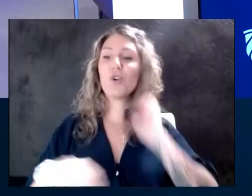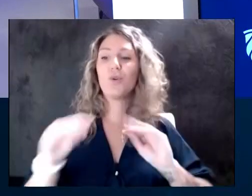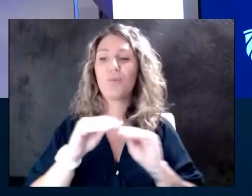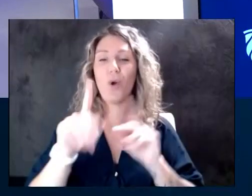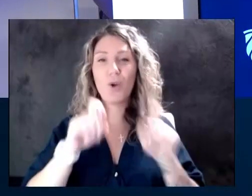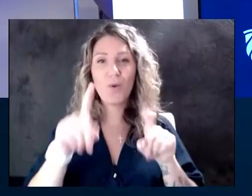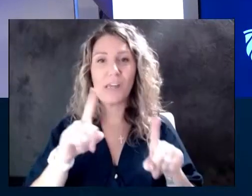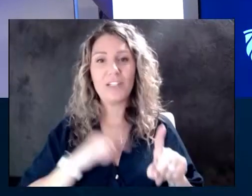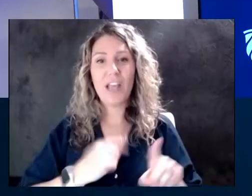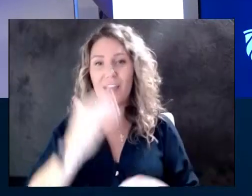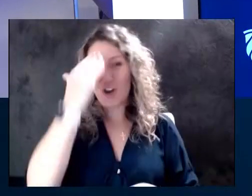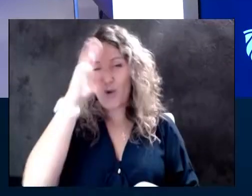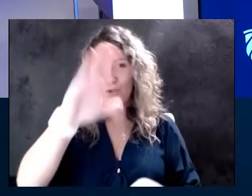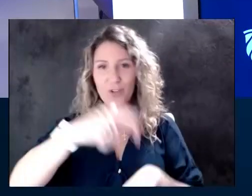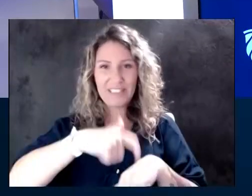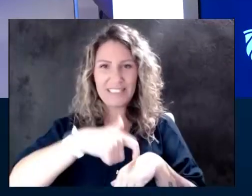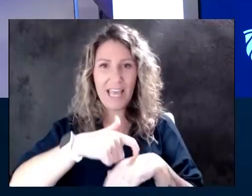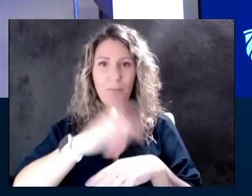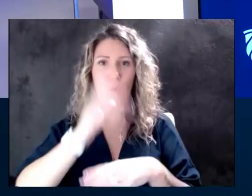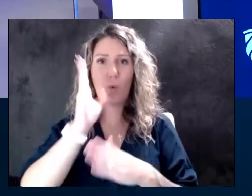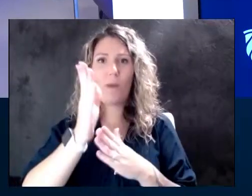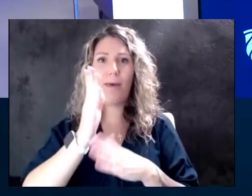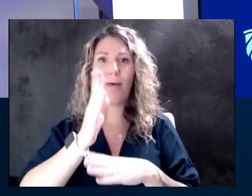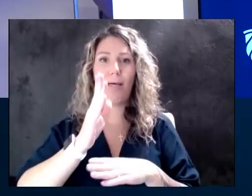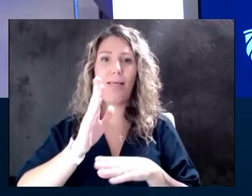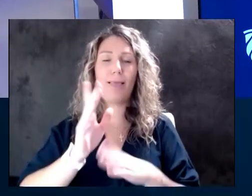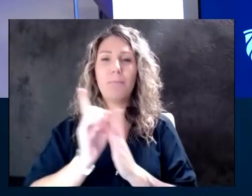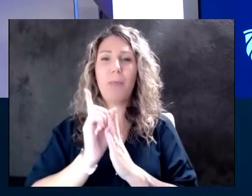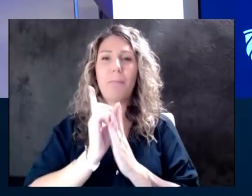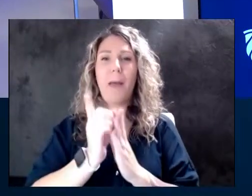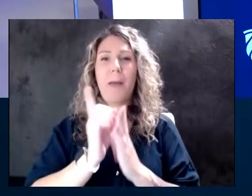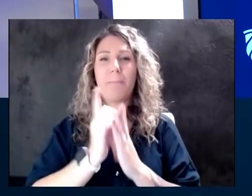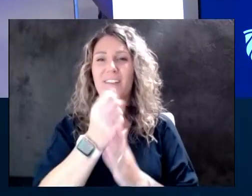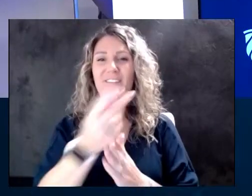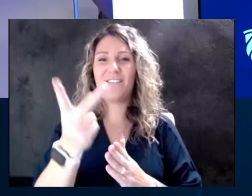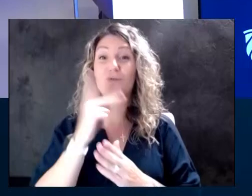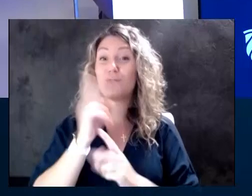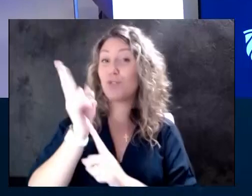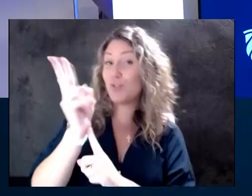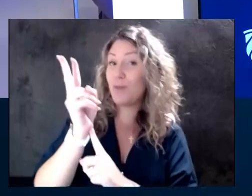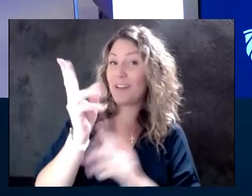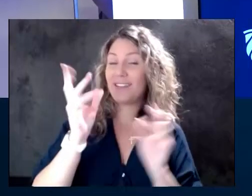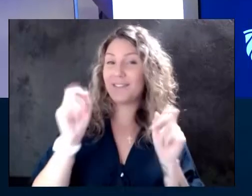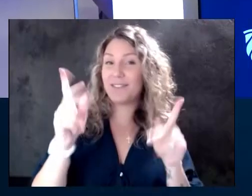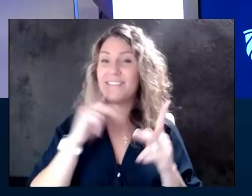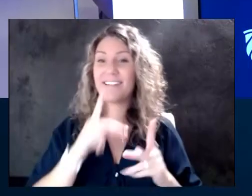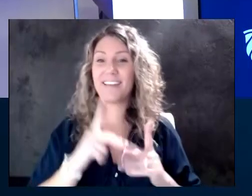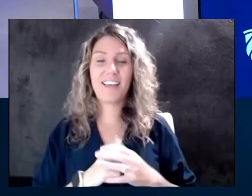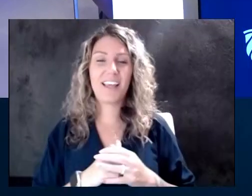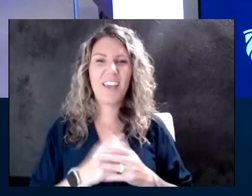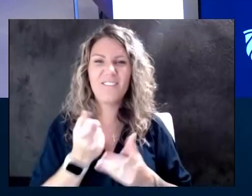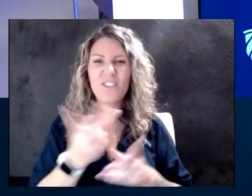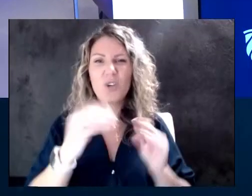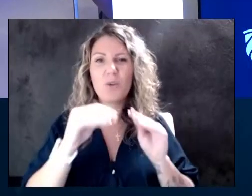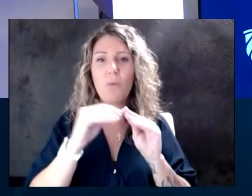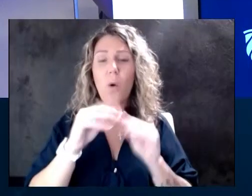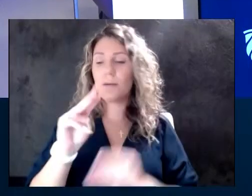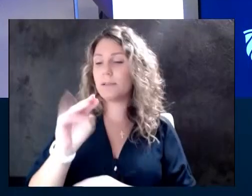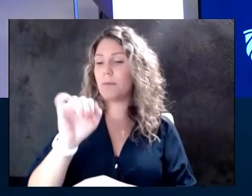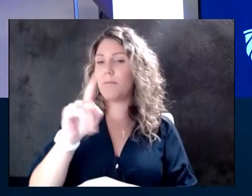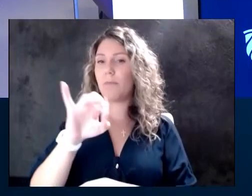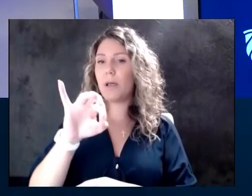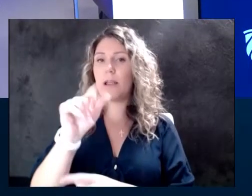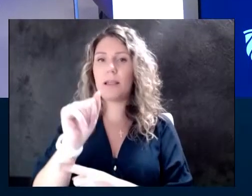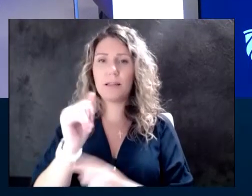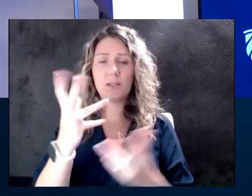timer is about ready to go off on our test. Yeah, I think, hope. How many more? 2 minutes. 2 minutes. All right, let's try to squeeze a couple more in. Melissa wants to know, if your kid is in a